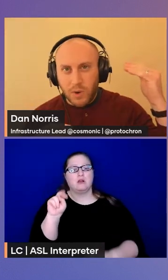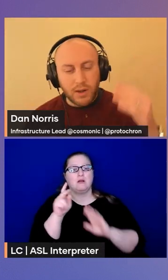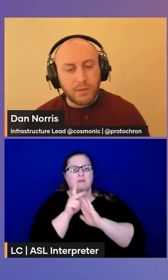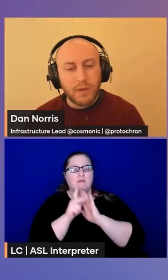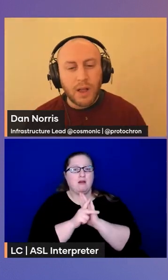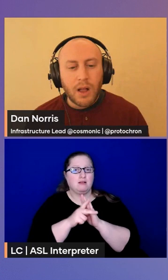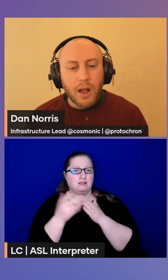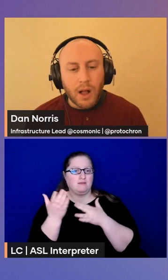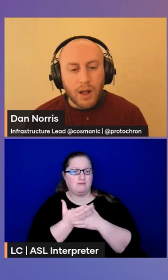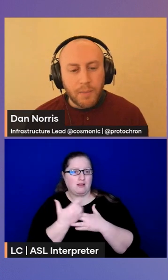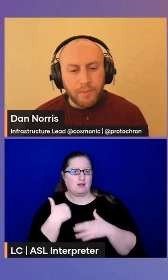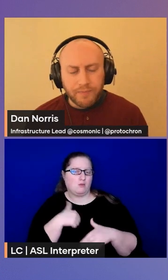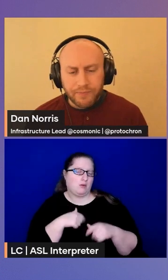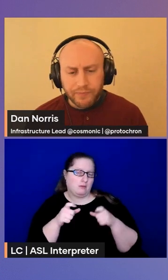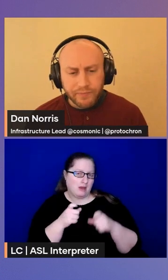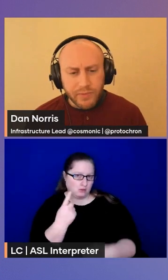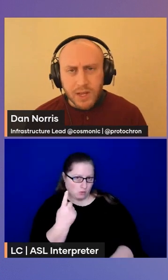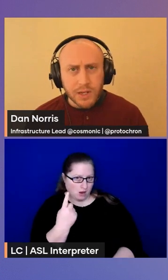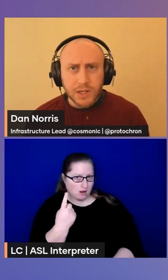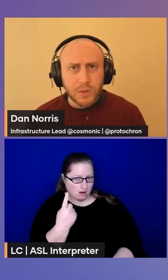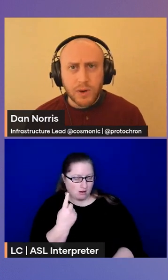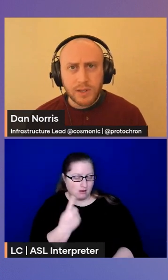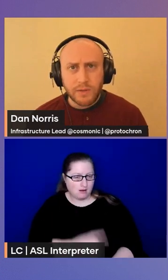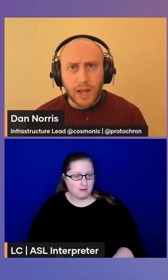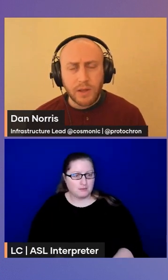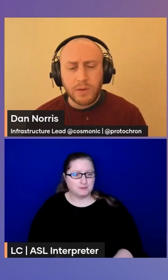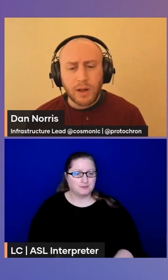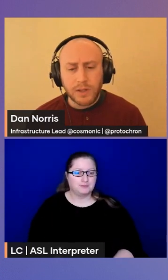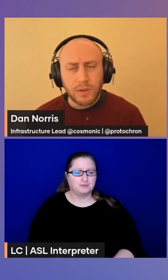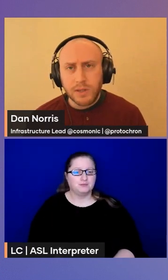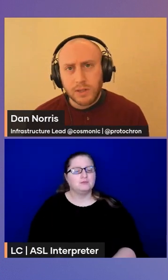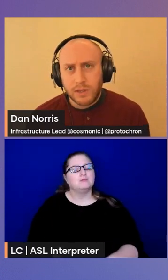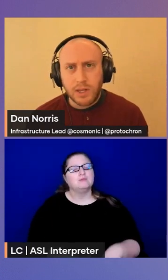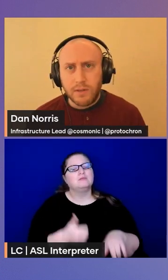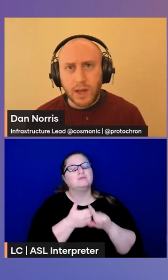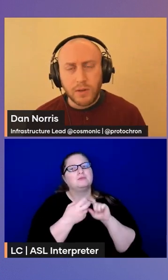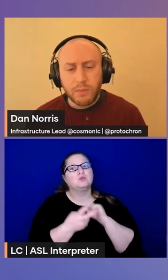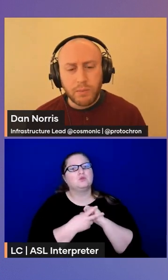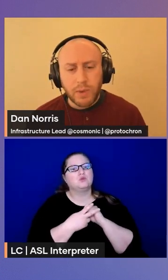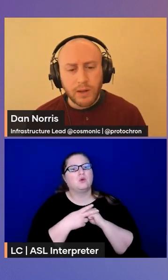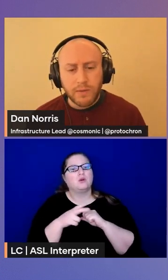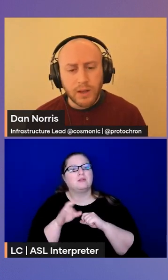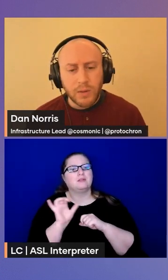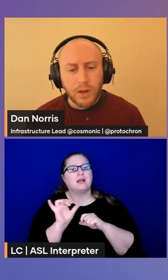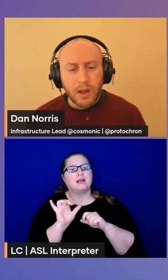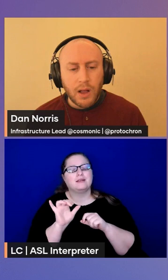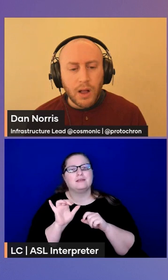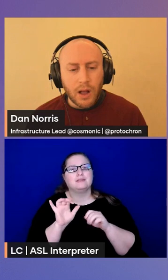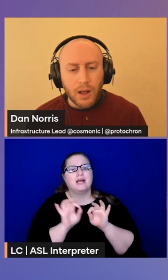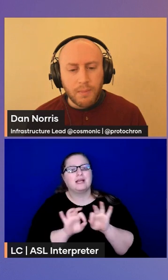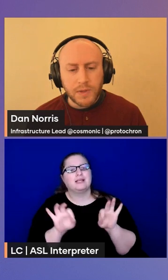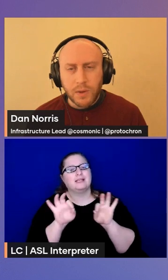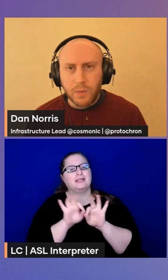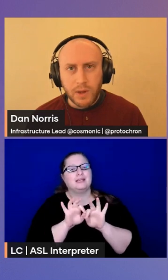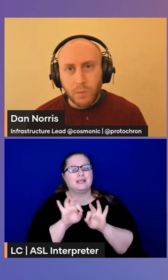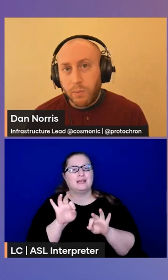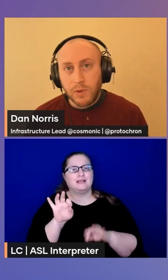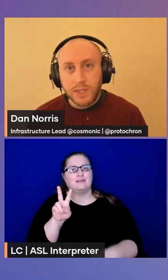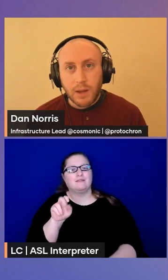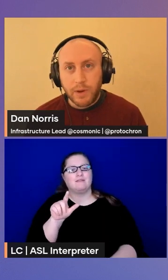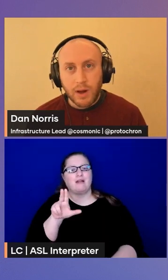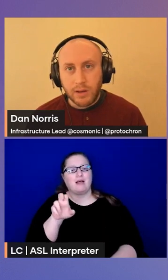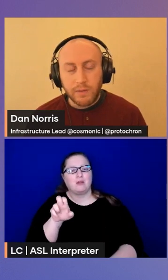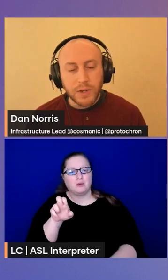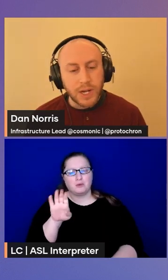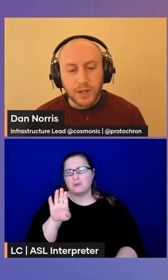one of, is just stored as a value in console as just a key value bucket value. So it pulls